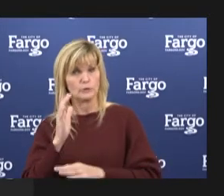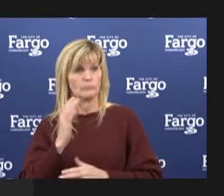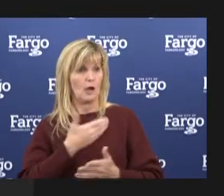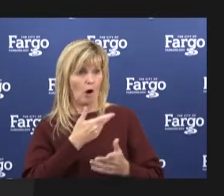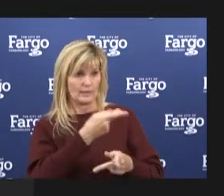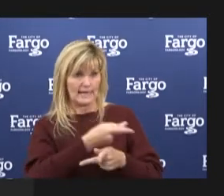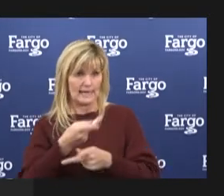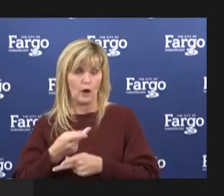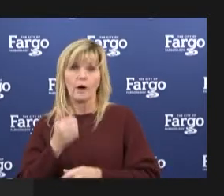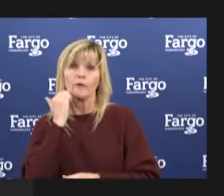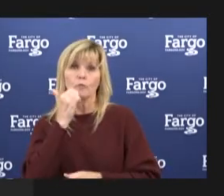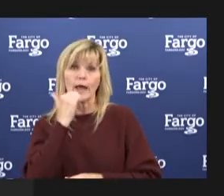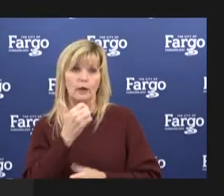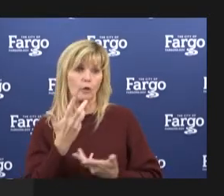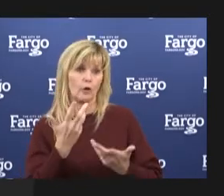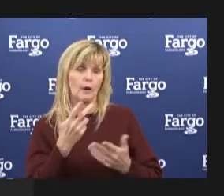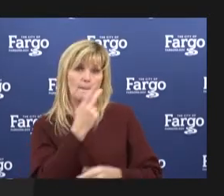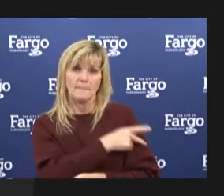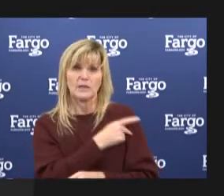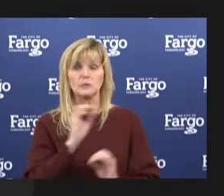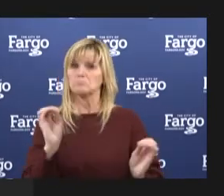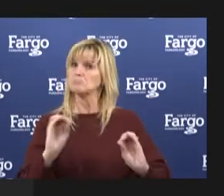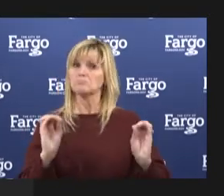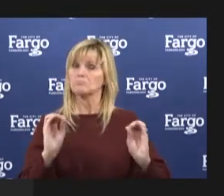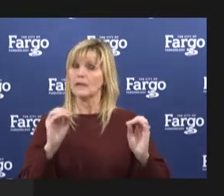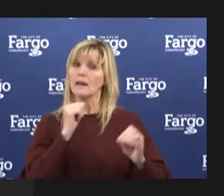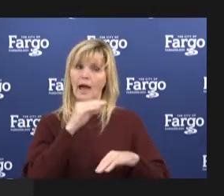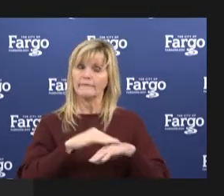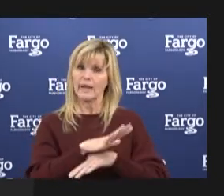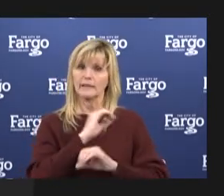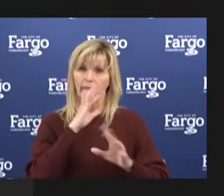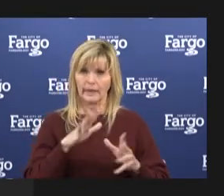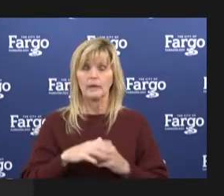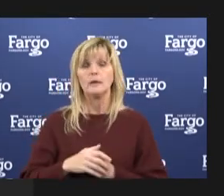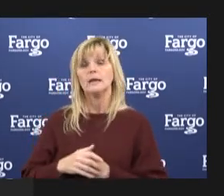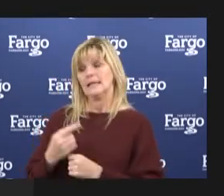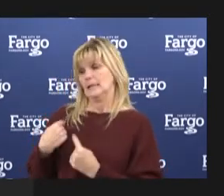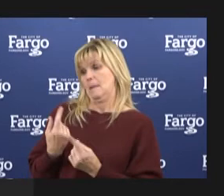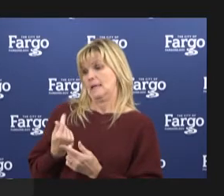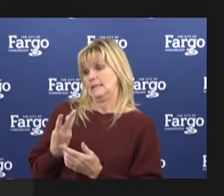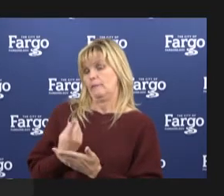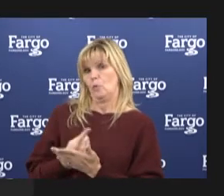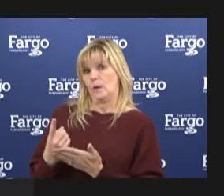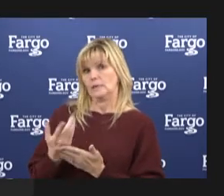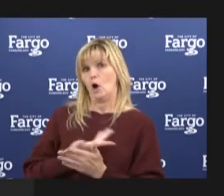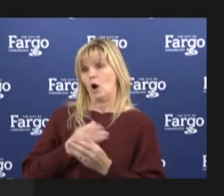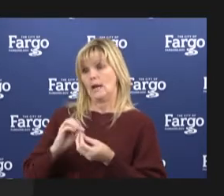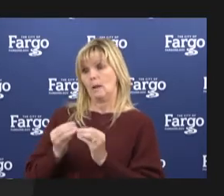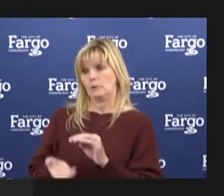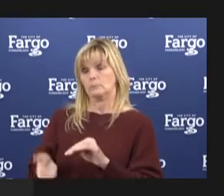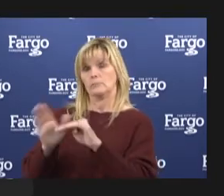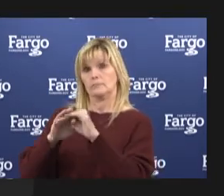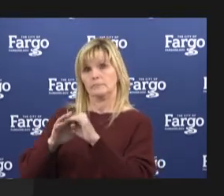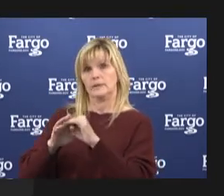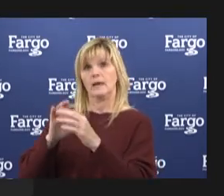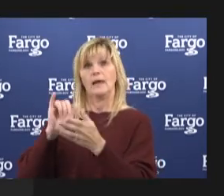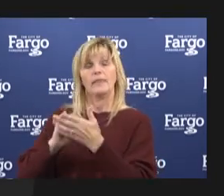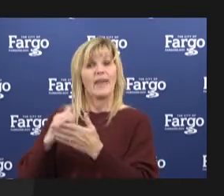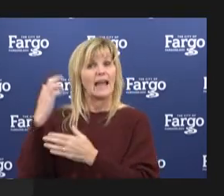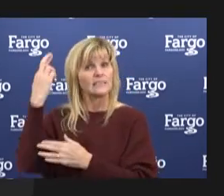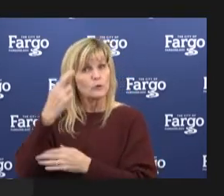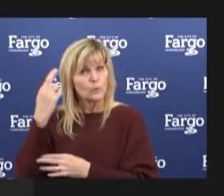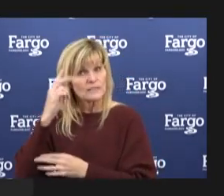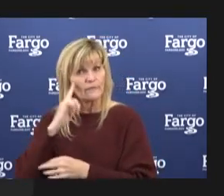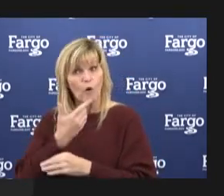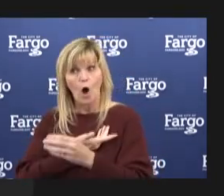patients. While we've seen an uptick in COVID patients over the past several weeks, though, it's not the sole reason for our increased inpatient